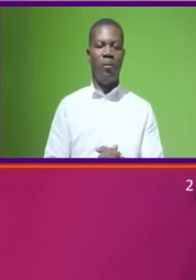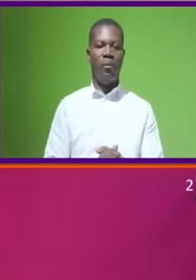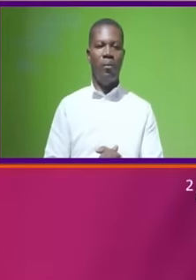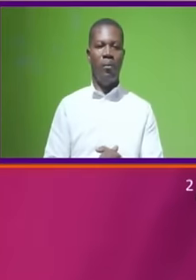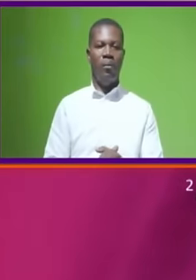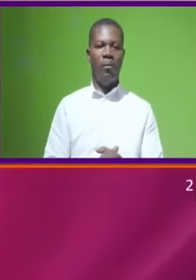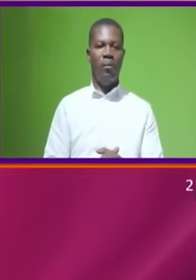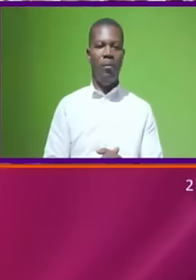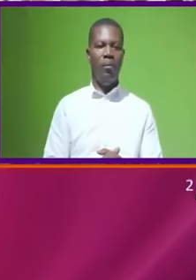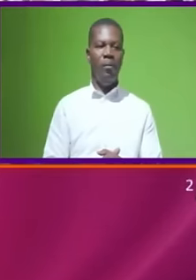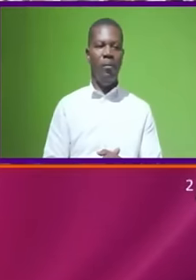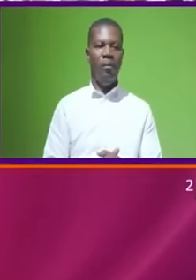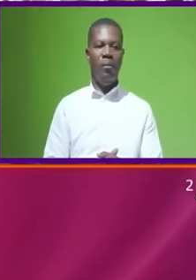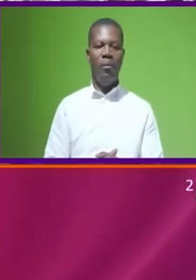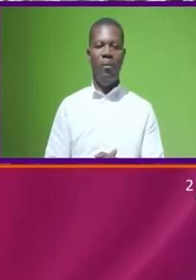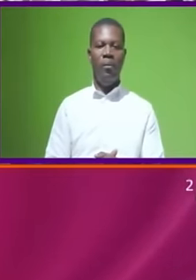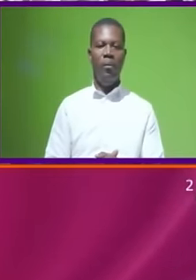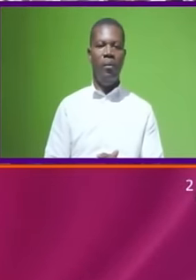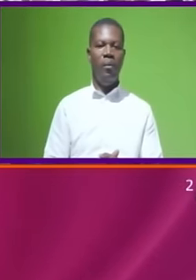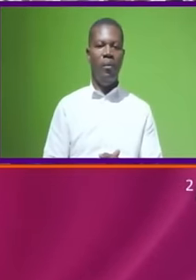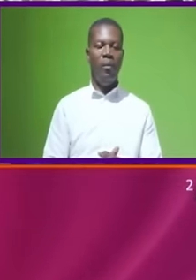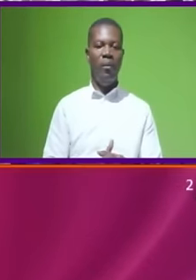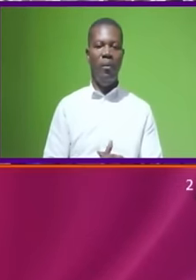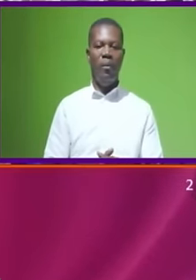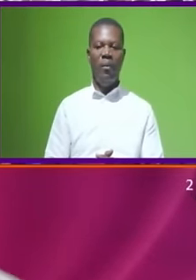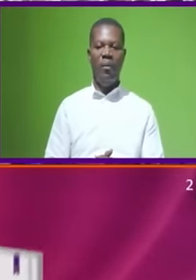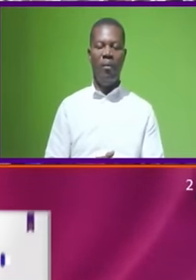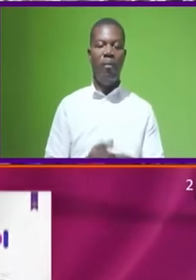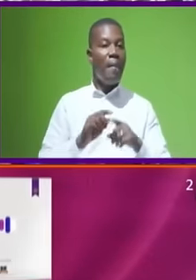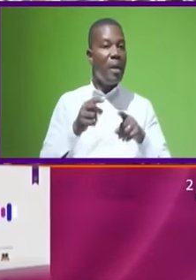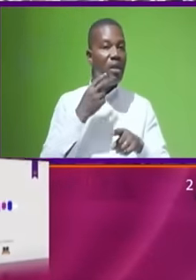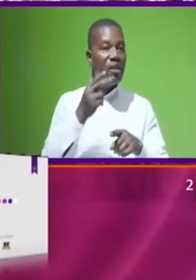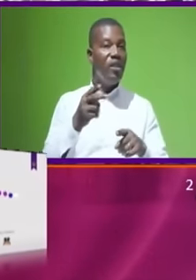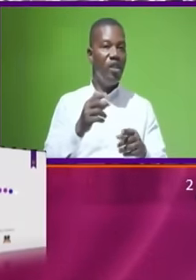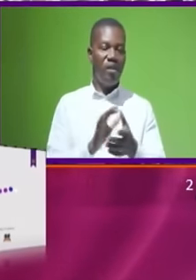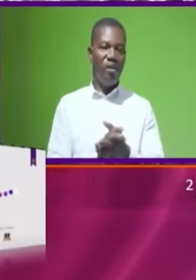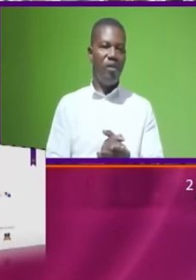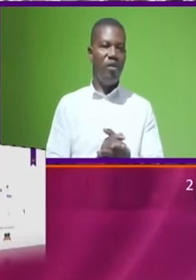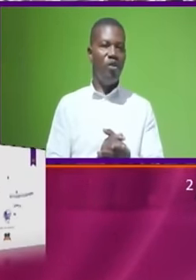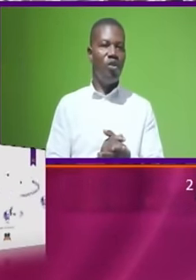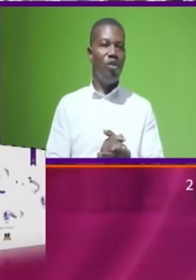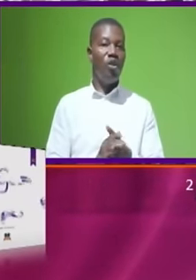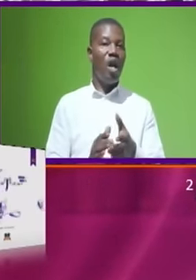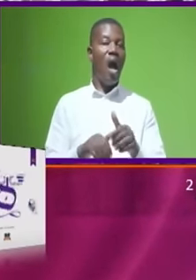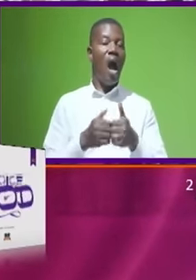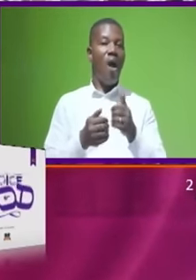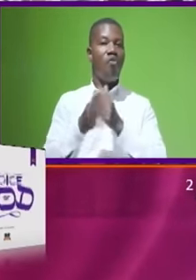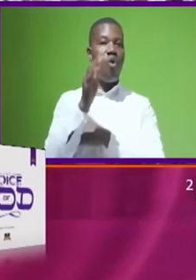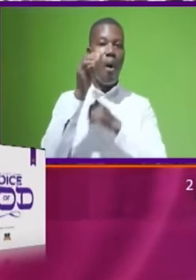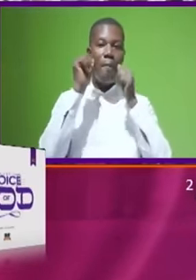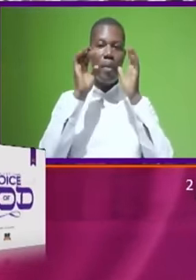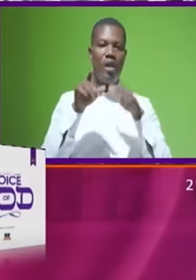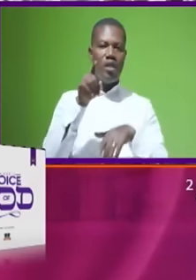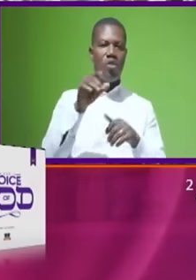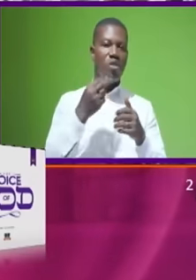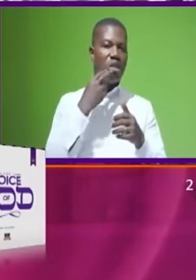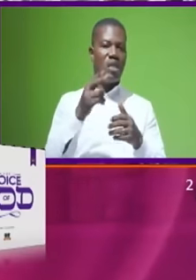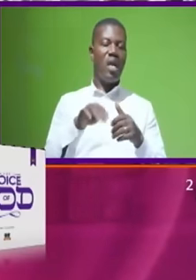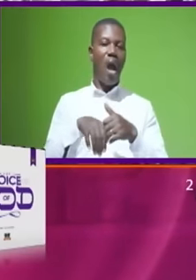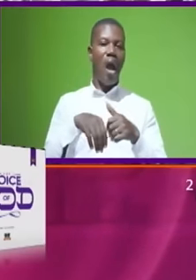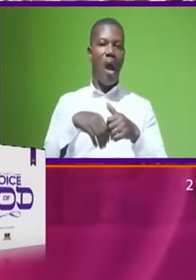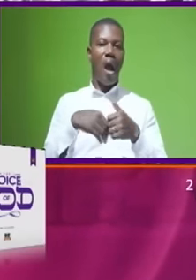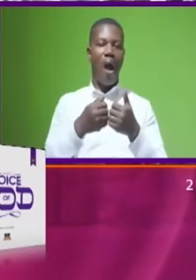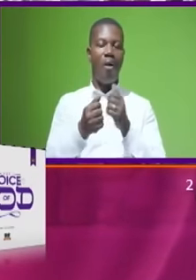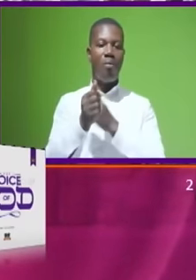a portion or a penny of it. Shadia nyambia sila wayo.